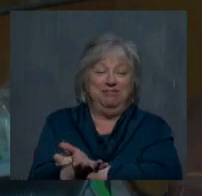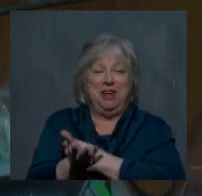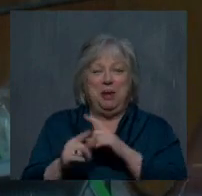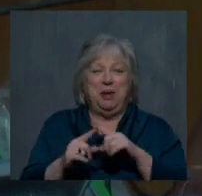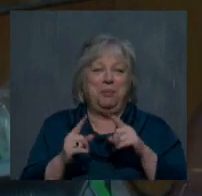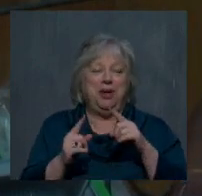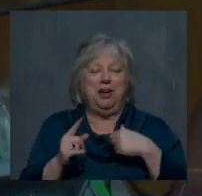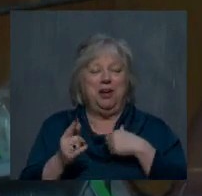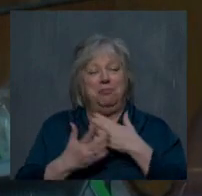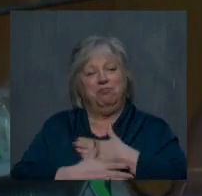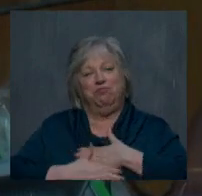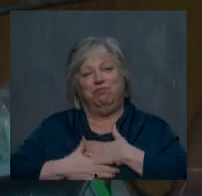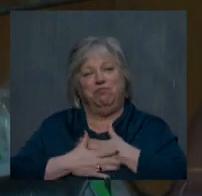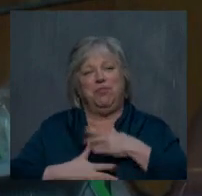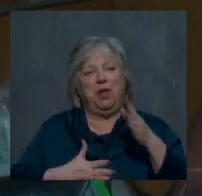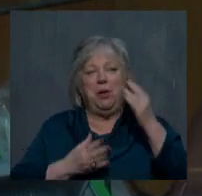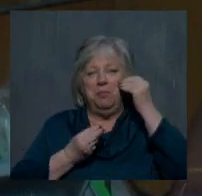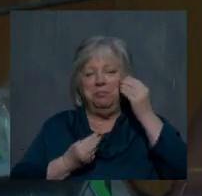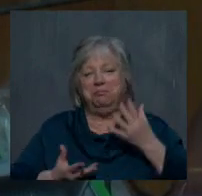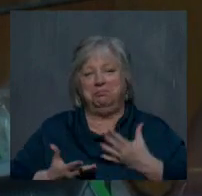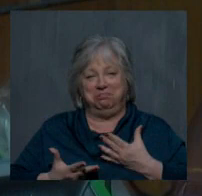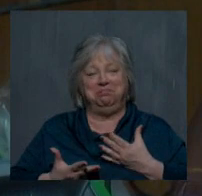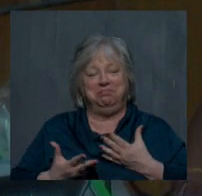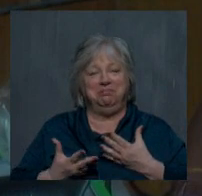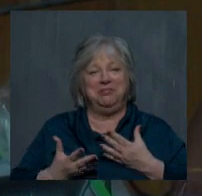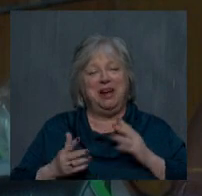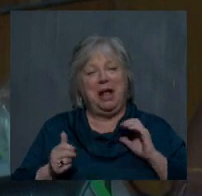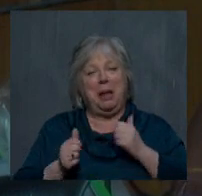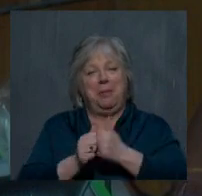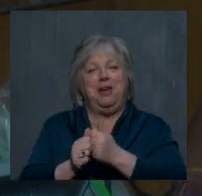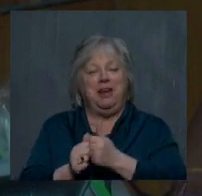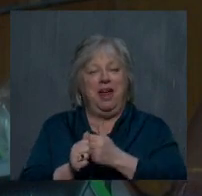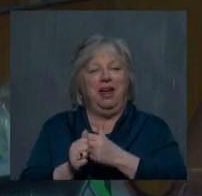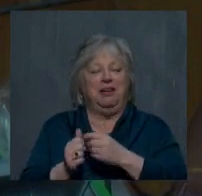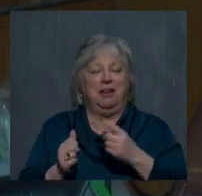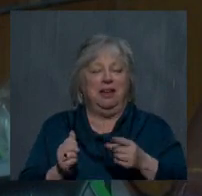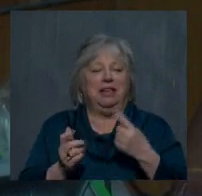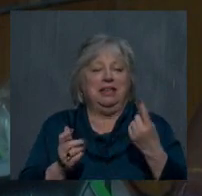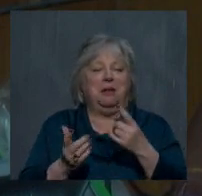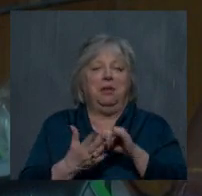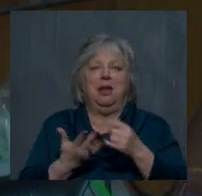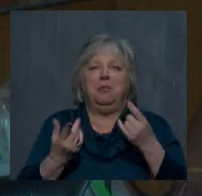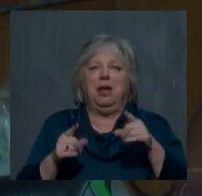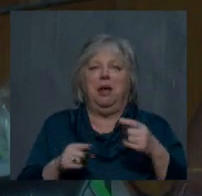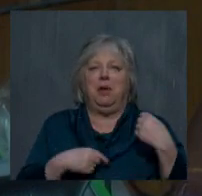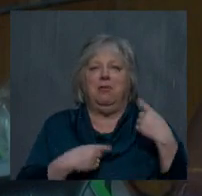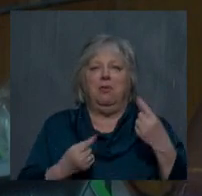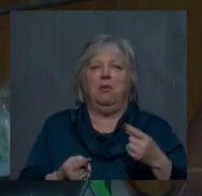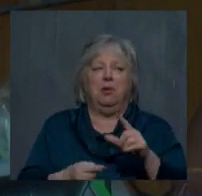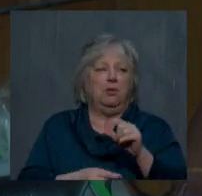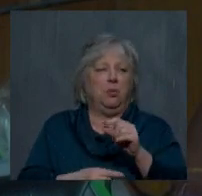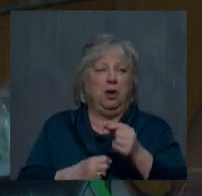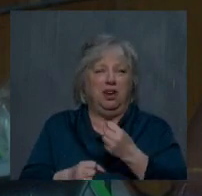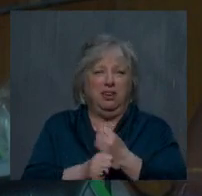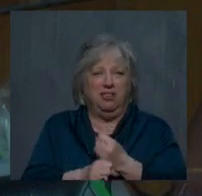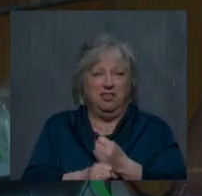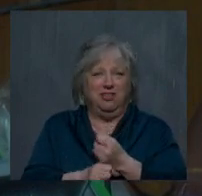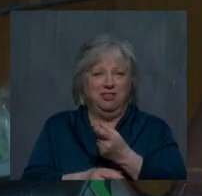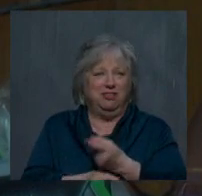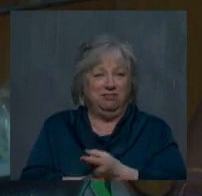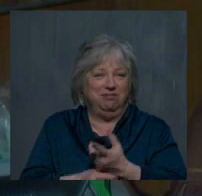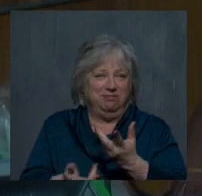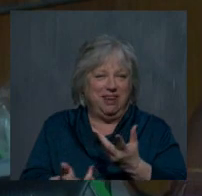But I appreciate your keeping us up to date, and I think this is something that's been going on for, I guess, almost 20 years.